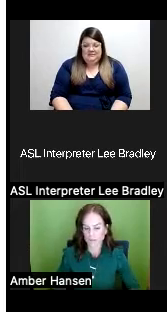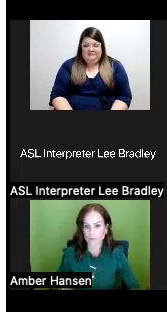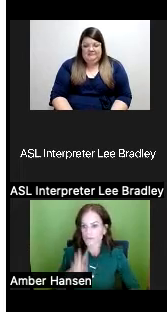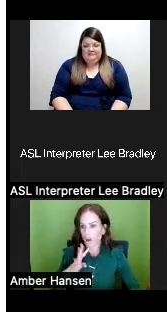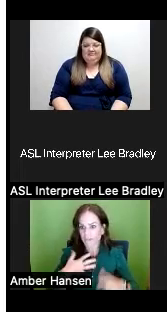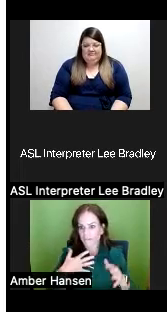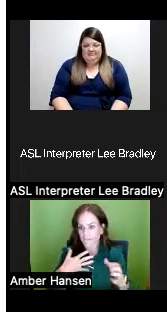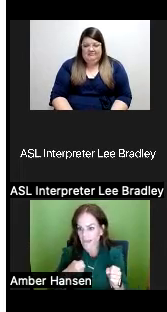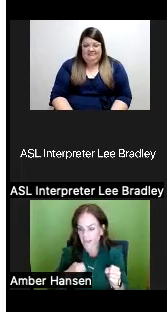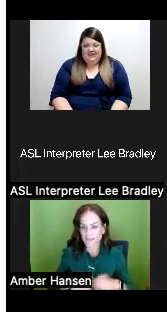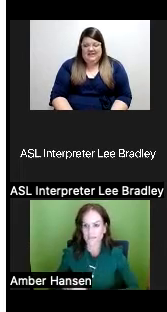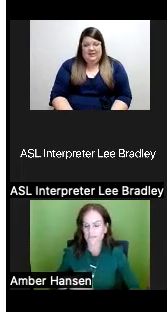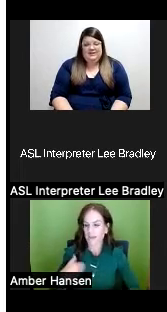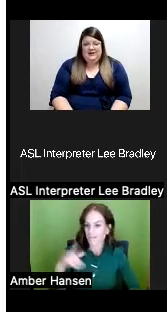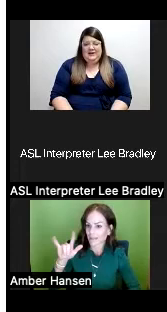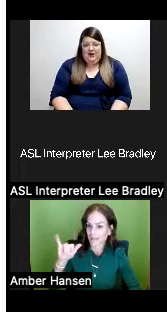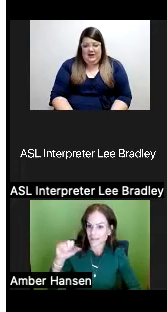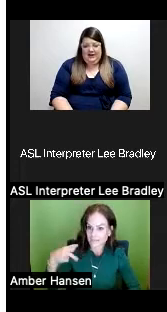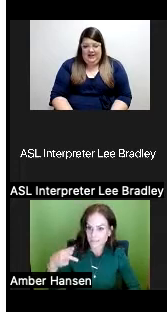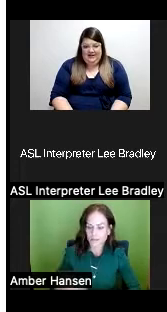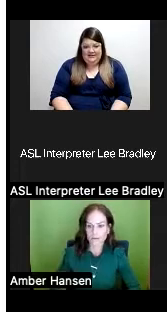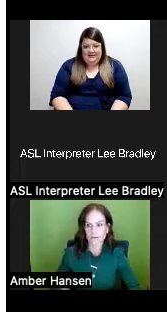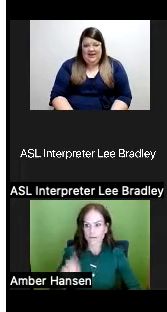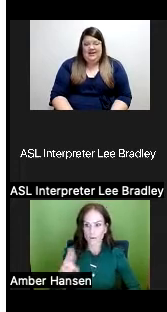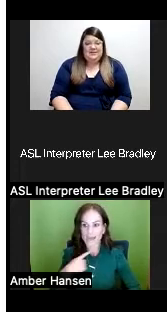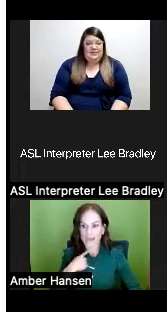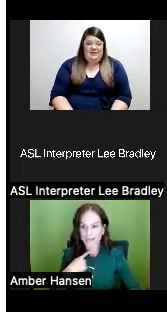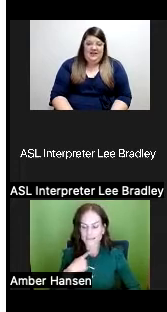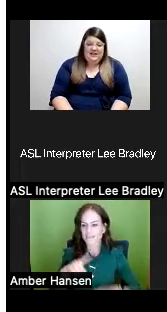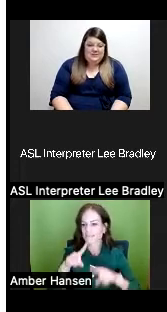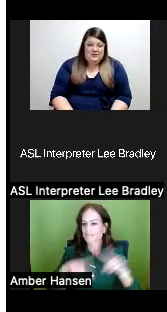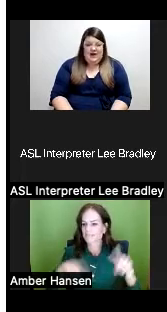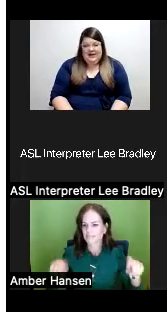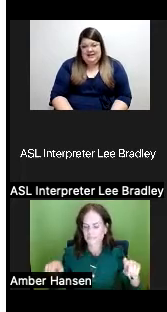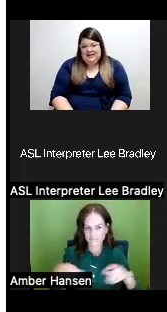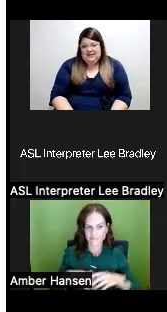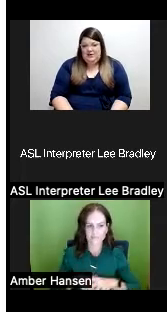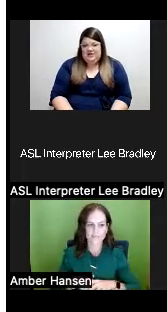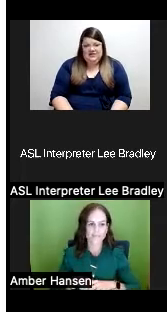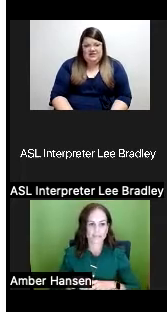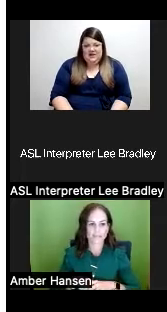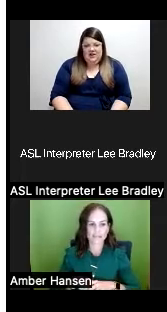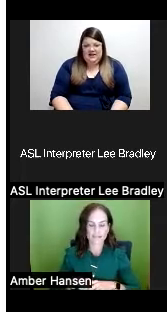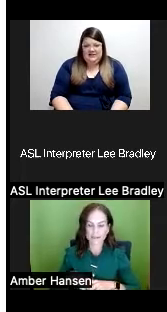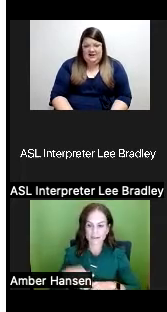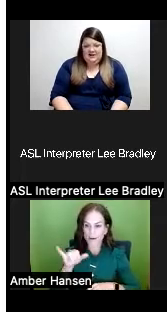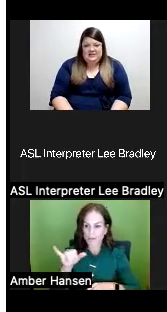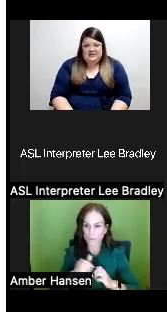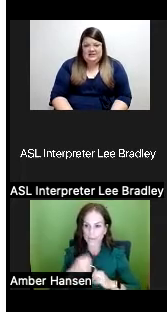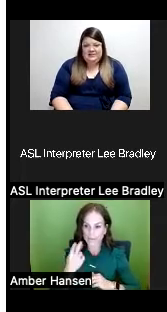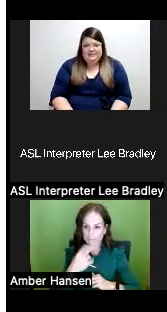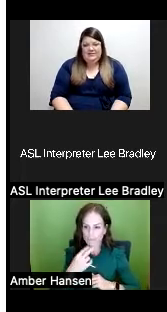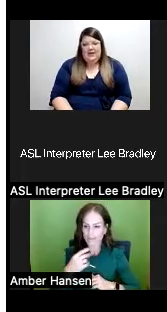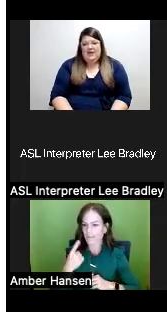this. Some people speak very quickly. Some people have lisps or accents or just all kinds of